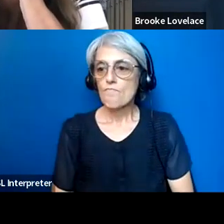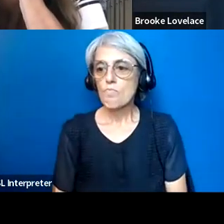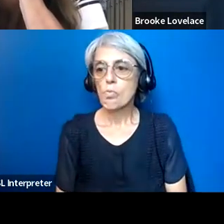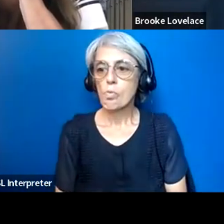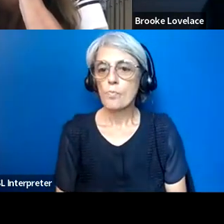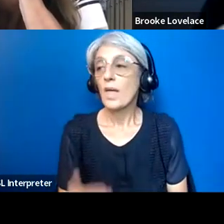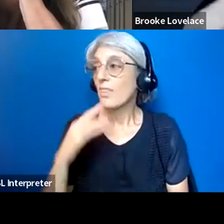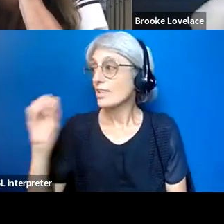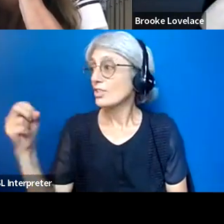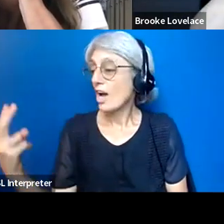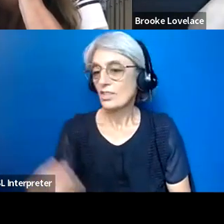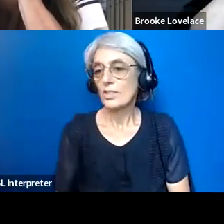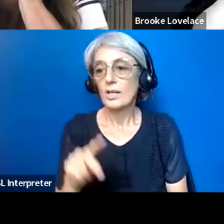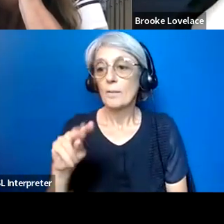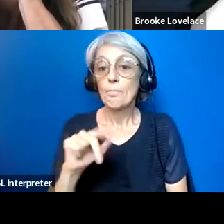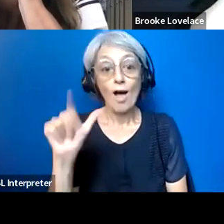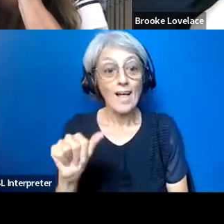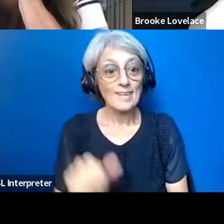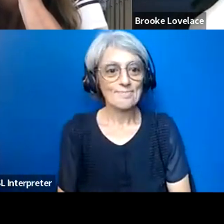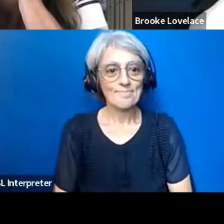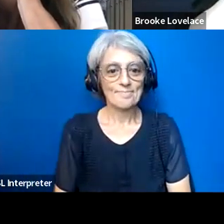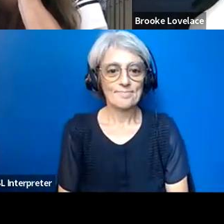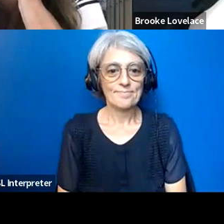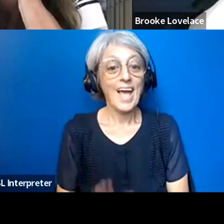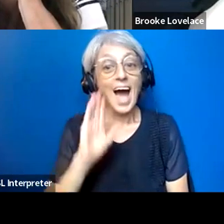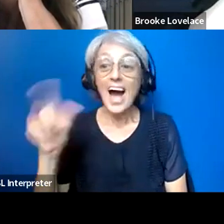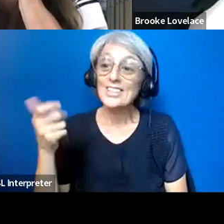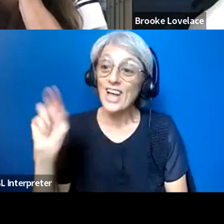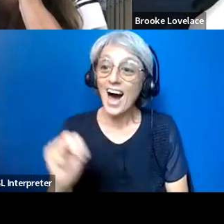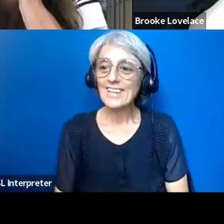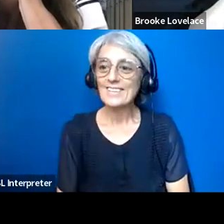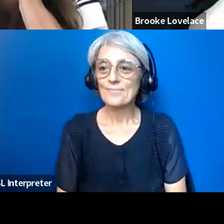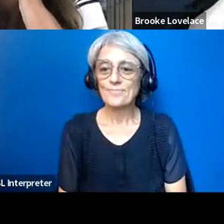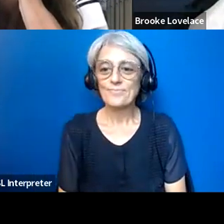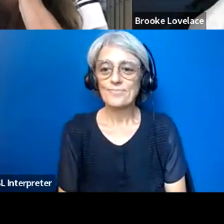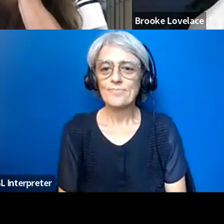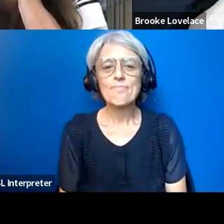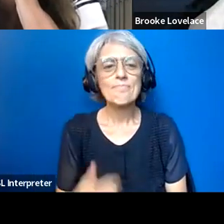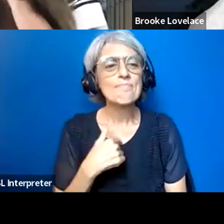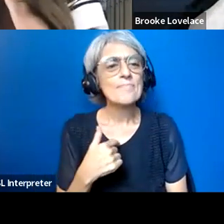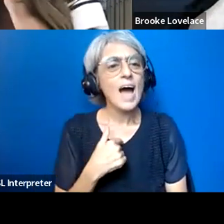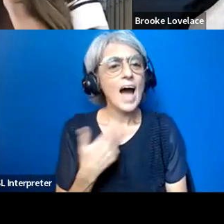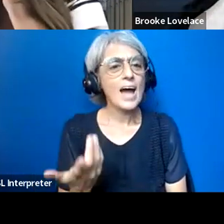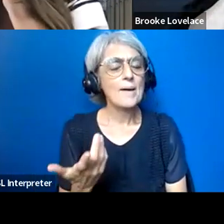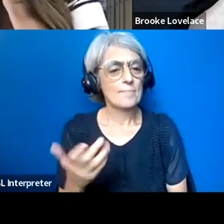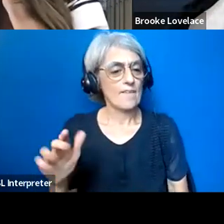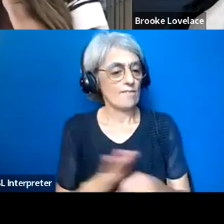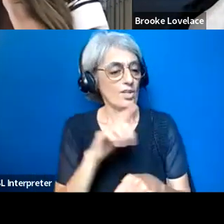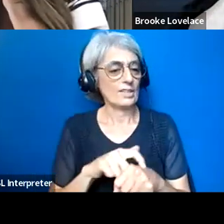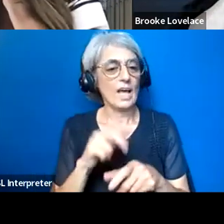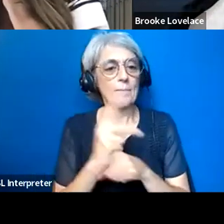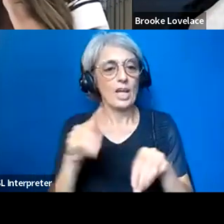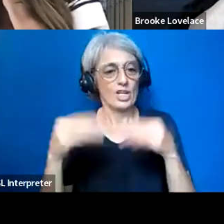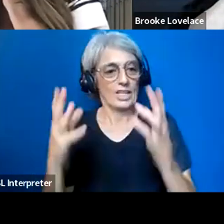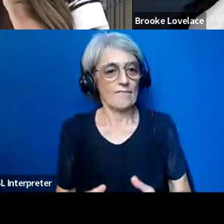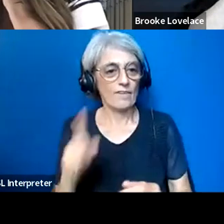Thanks, Josh. Paula. Hi, John. I am a full-time caregiver for